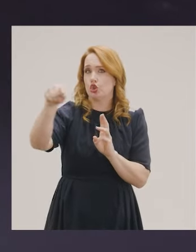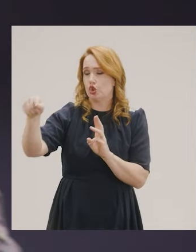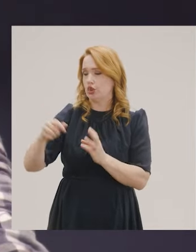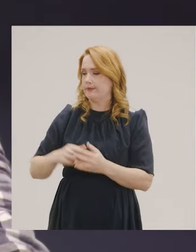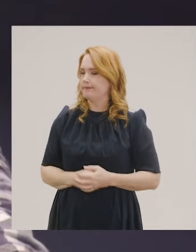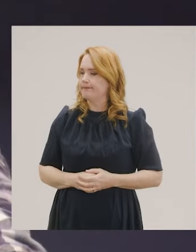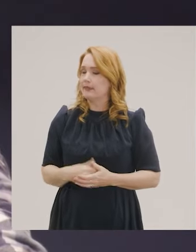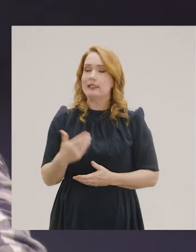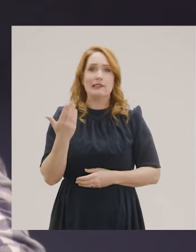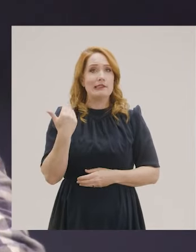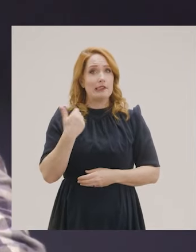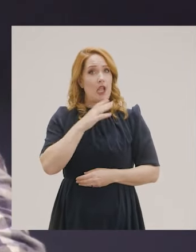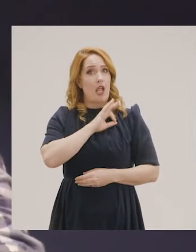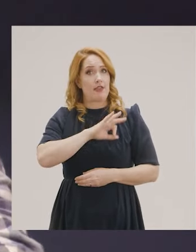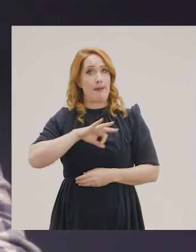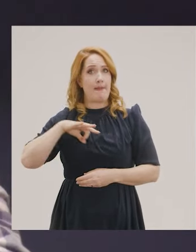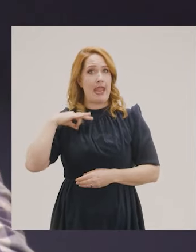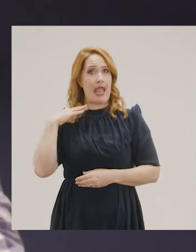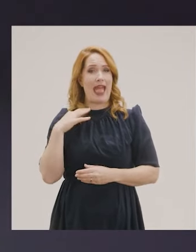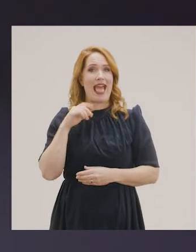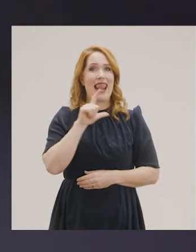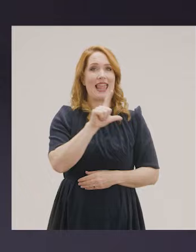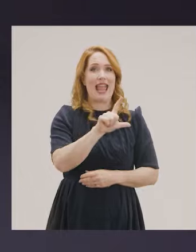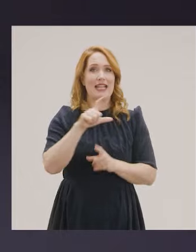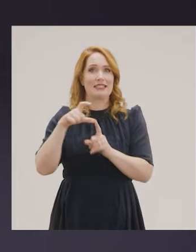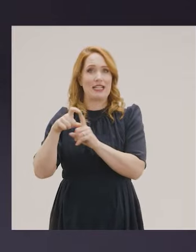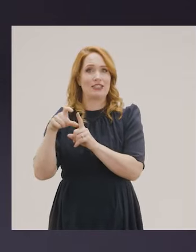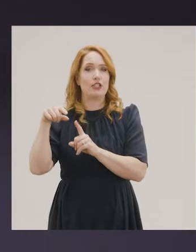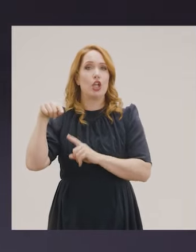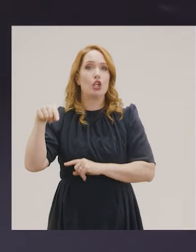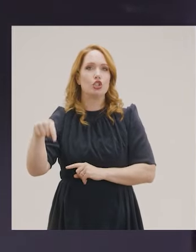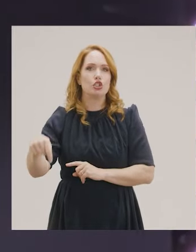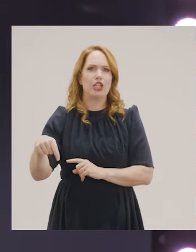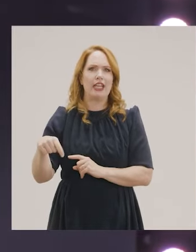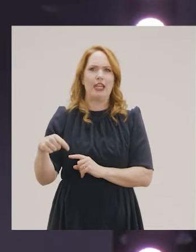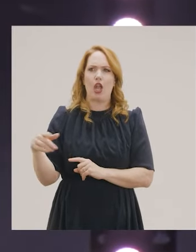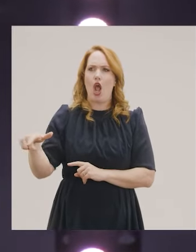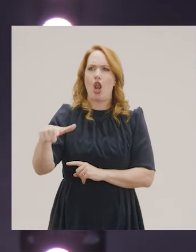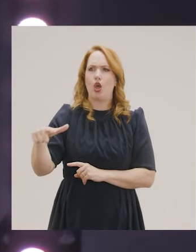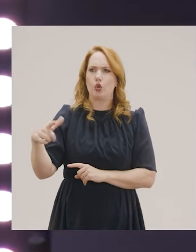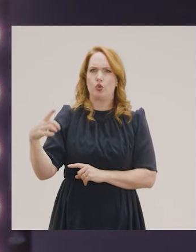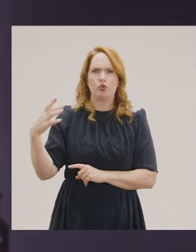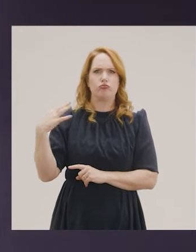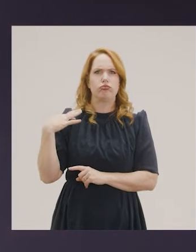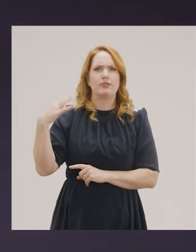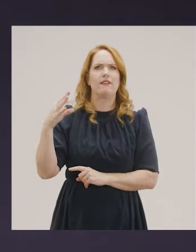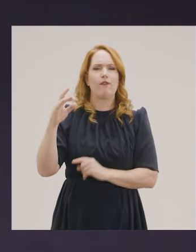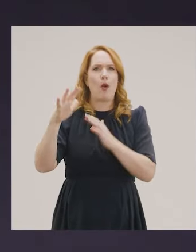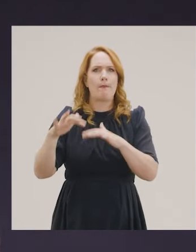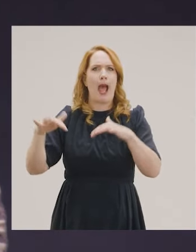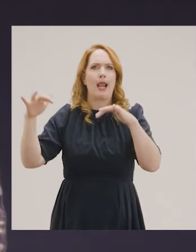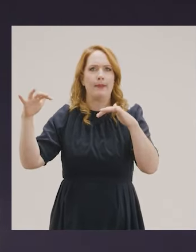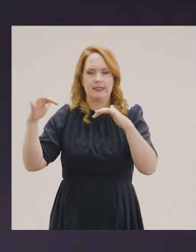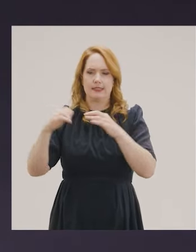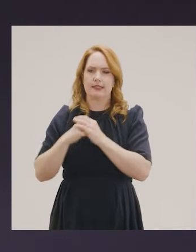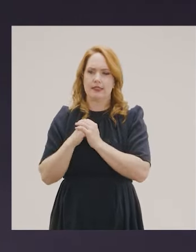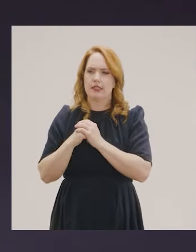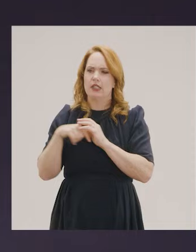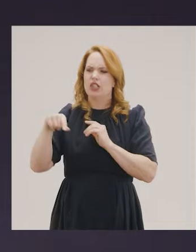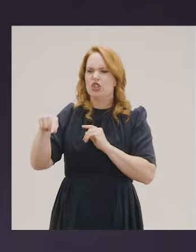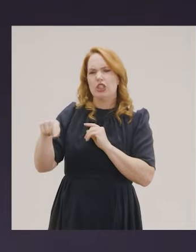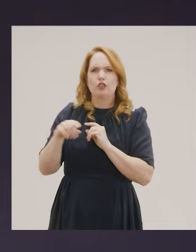mayor of Christchurch, was actually the MP for Christchurch East at the time. And I don't think she'd always looked